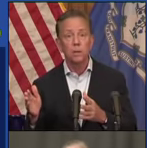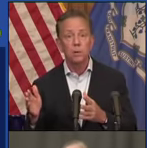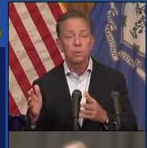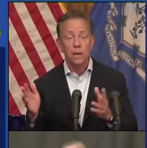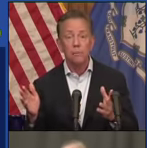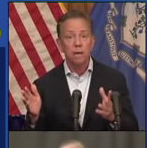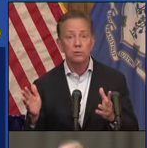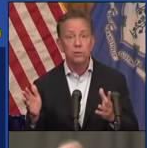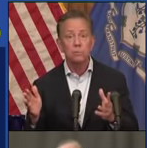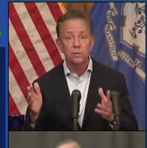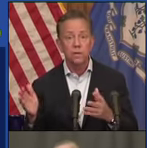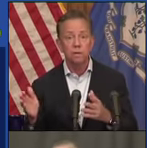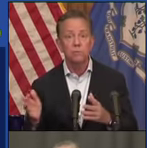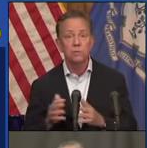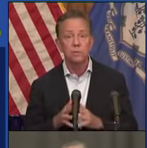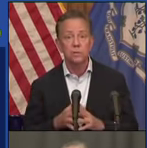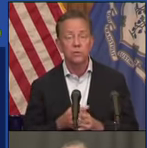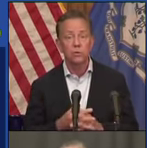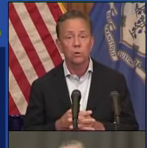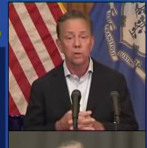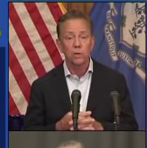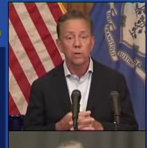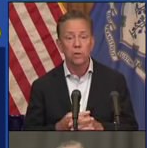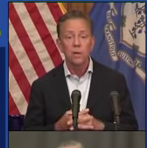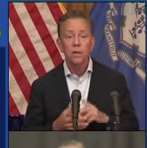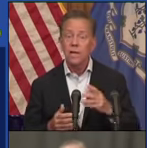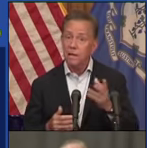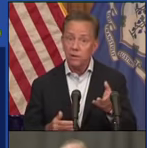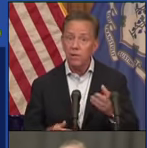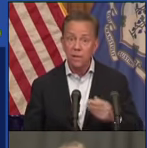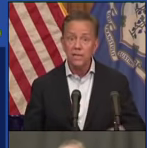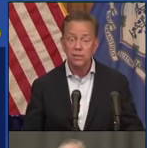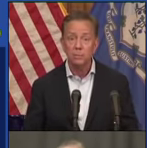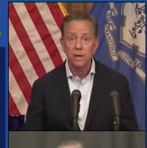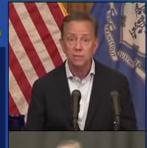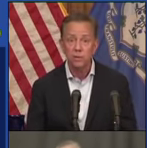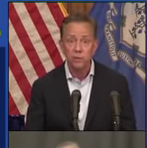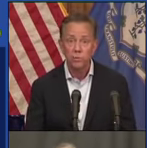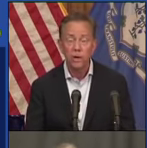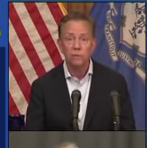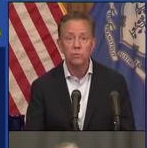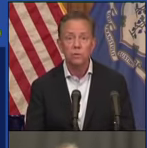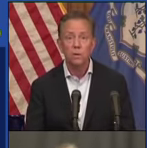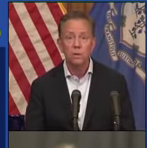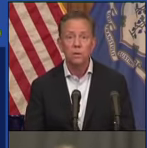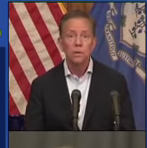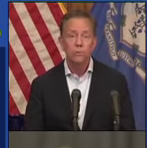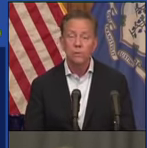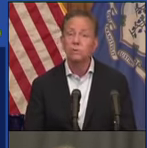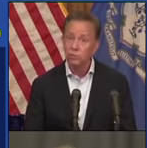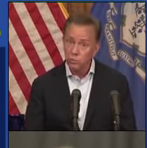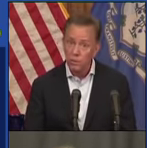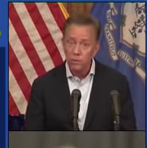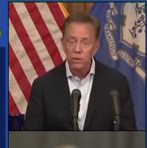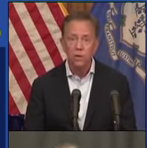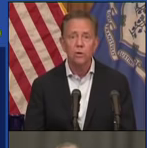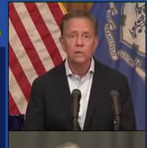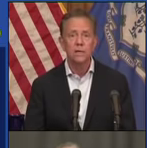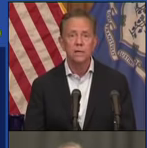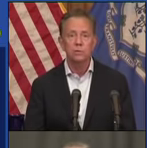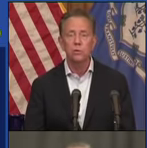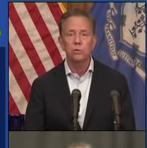below at about 2%, which is extraordinarily good. Even a little less the positivity rate in New York, which is extraordinarily